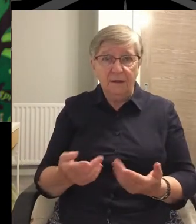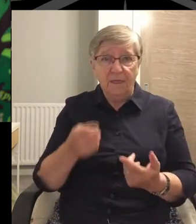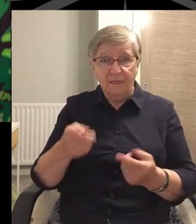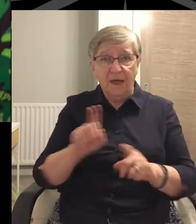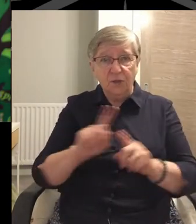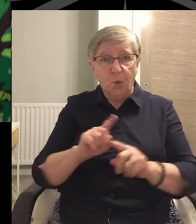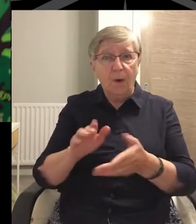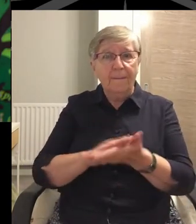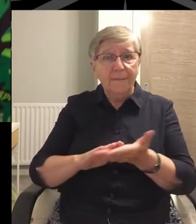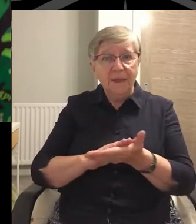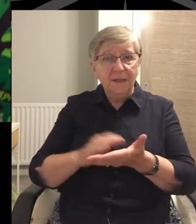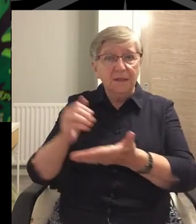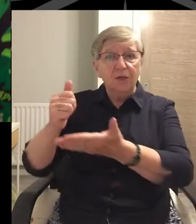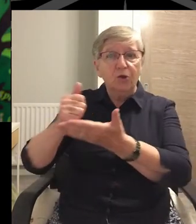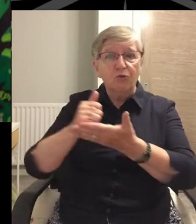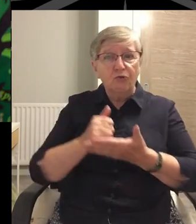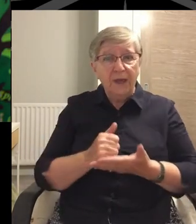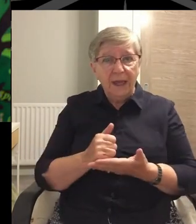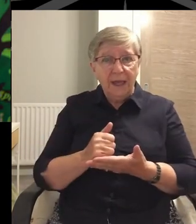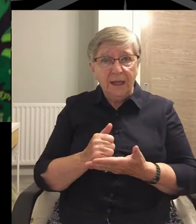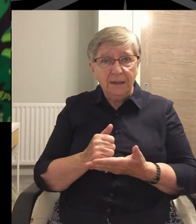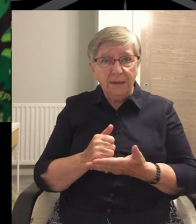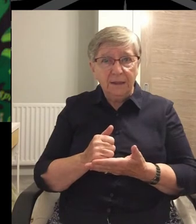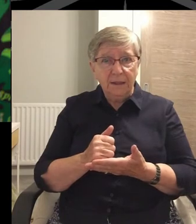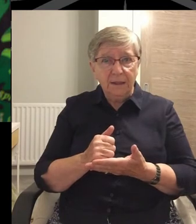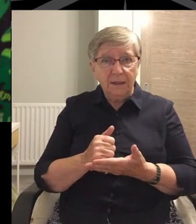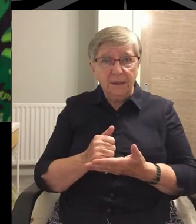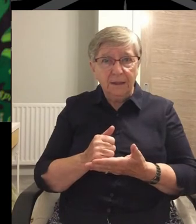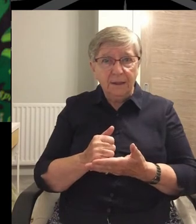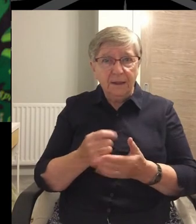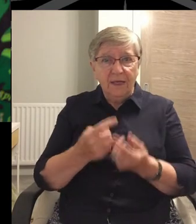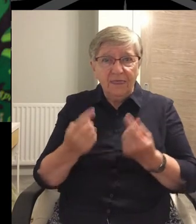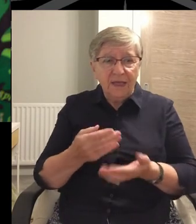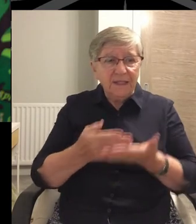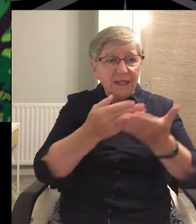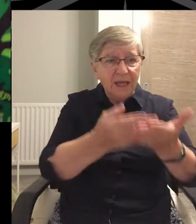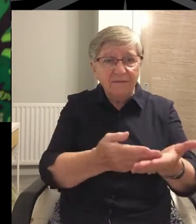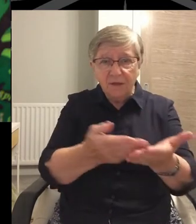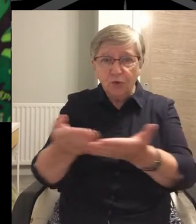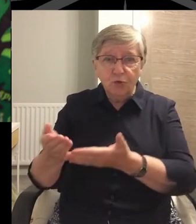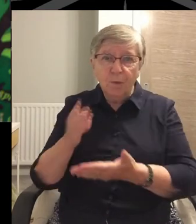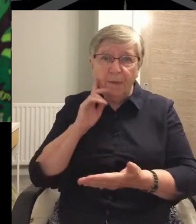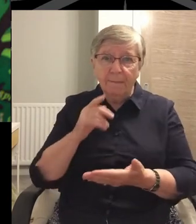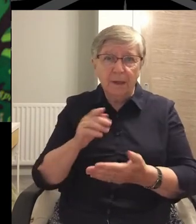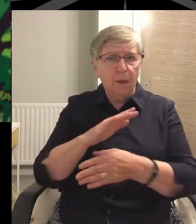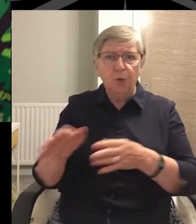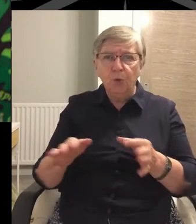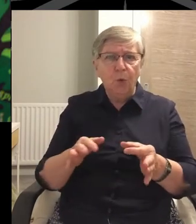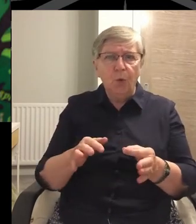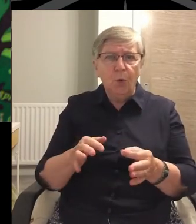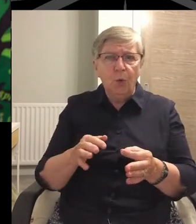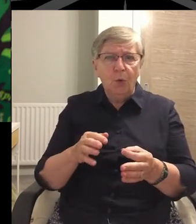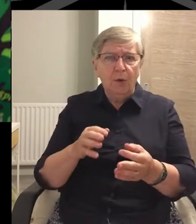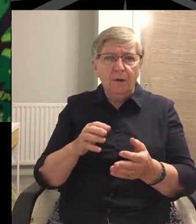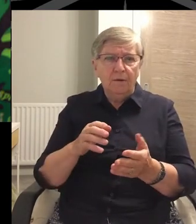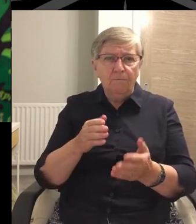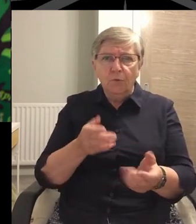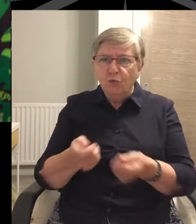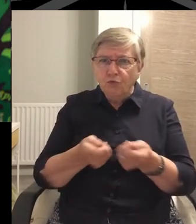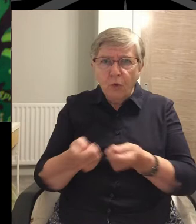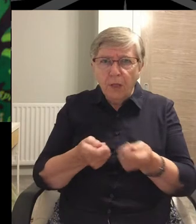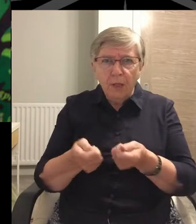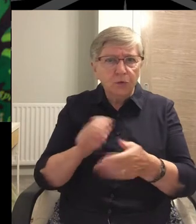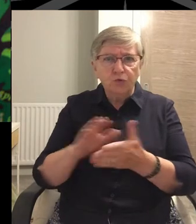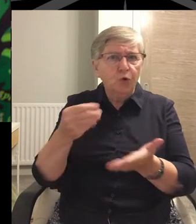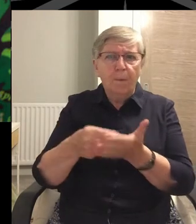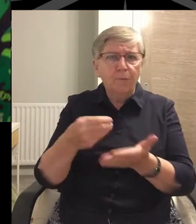gospel writers mean by grace, the undeserved favor given to the undeserving. There are no strings attached, no price